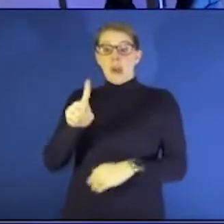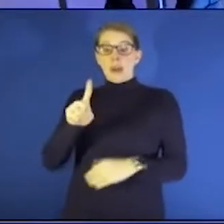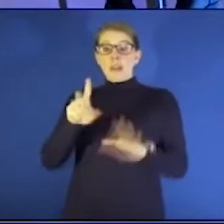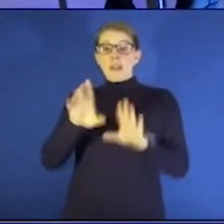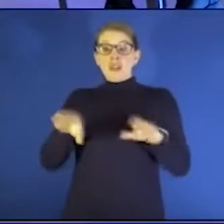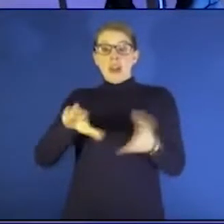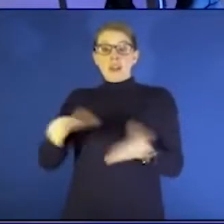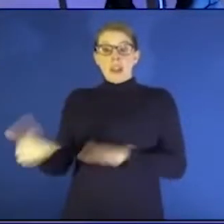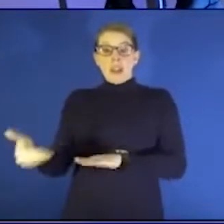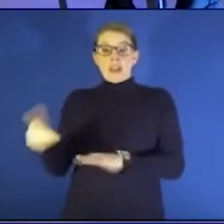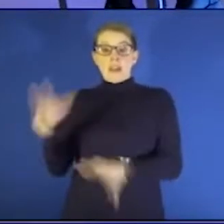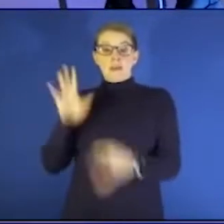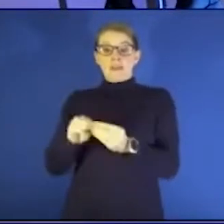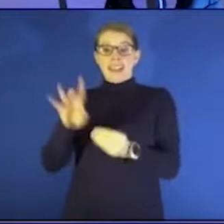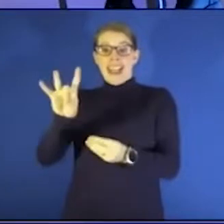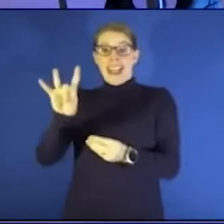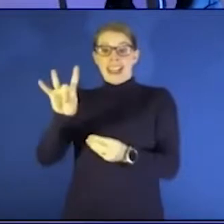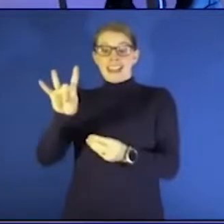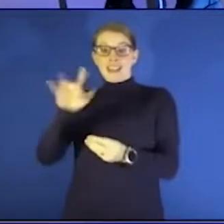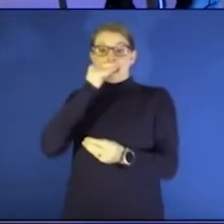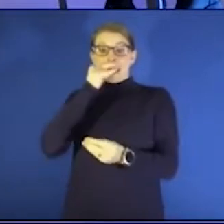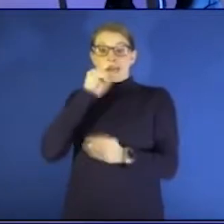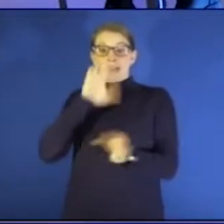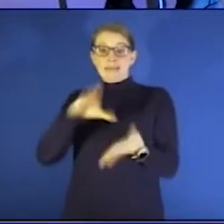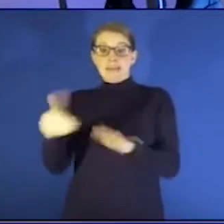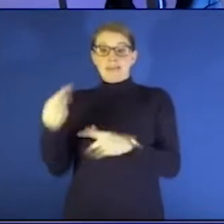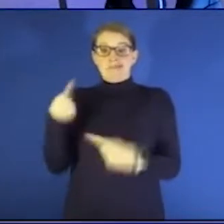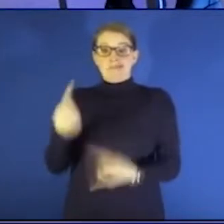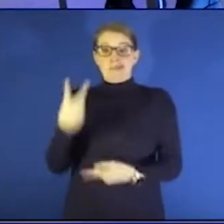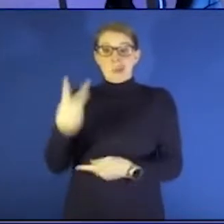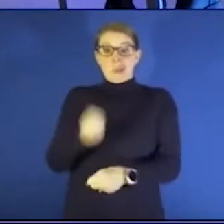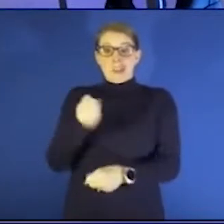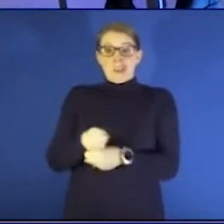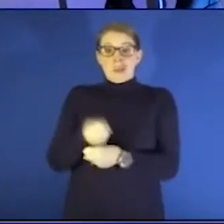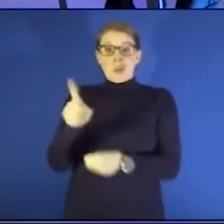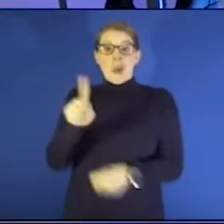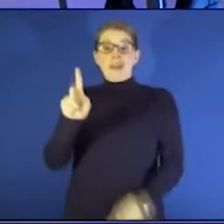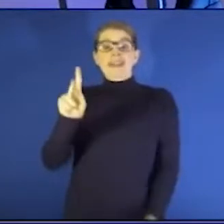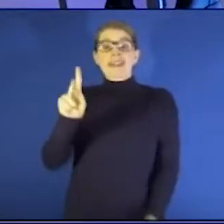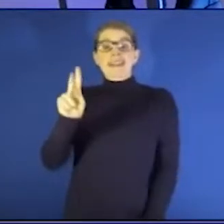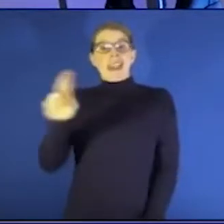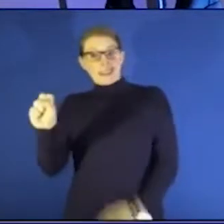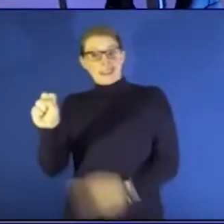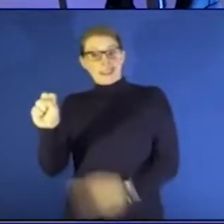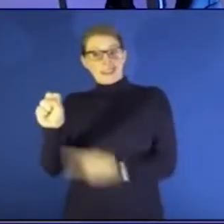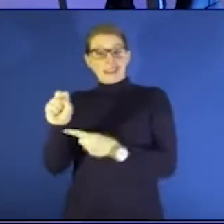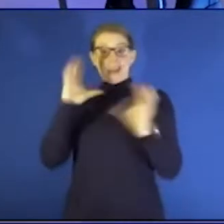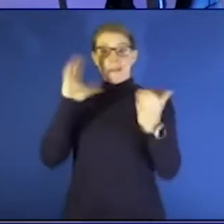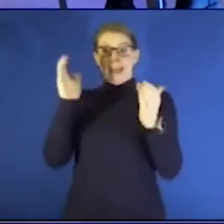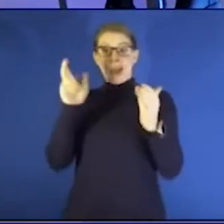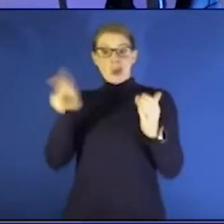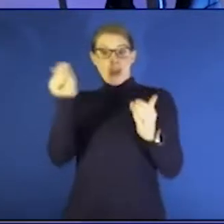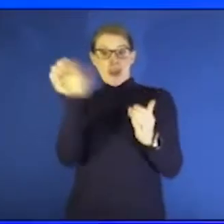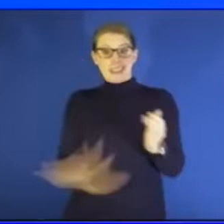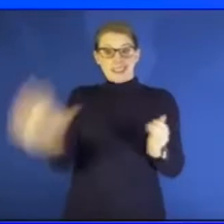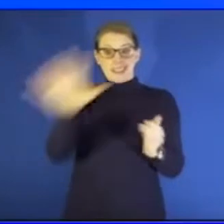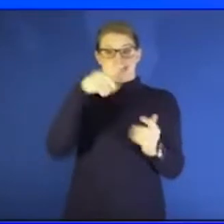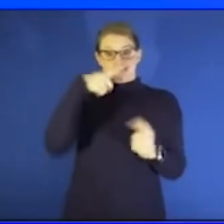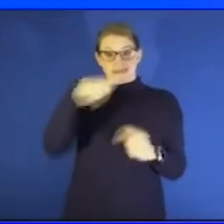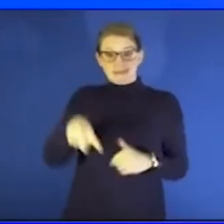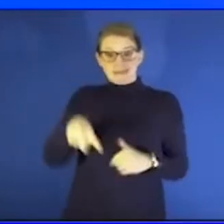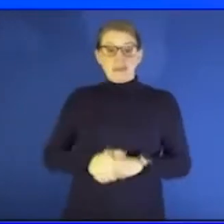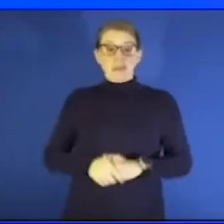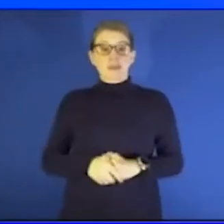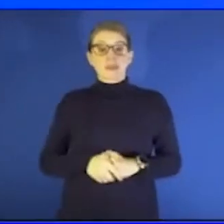8 in Kansas. Can you put that into perspective, what that means and how we compare that across the country? It's been variable